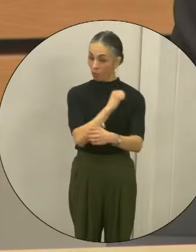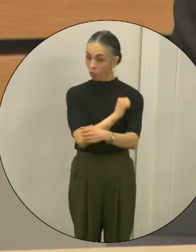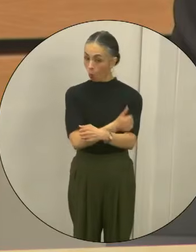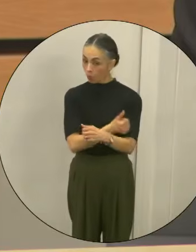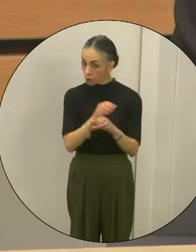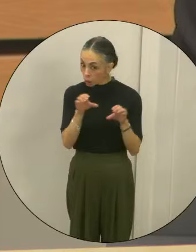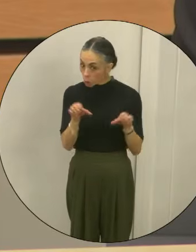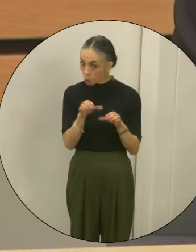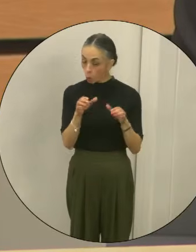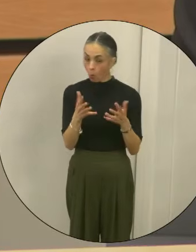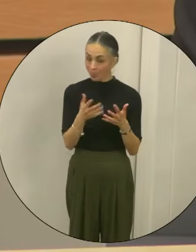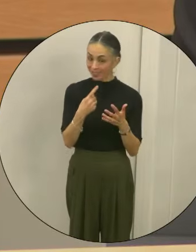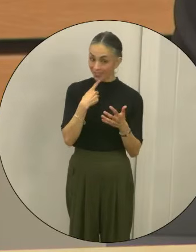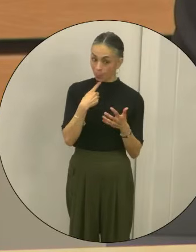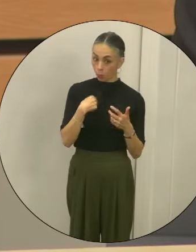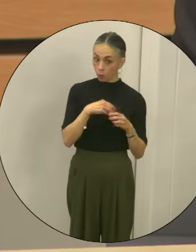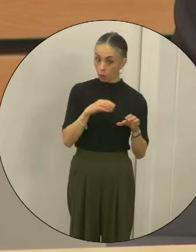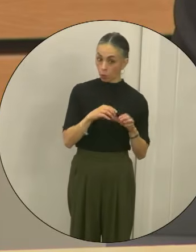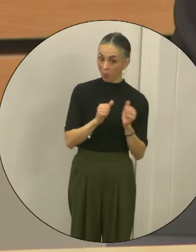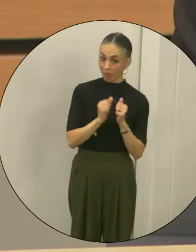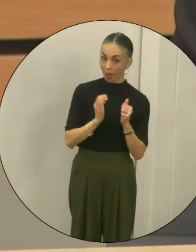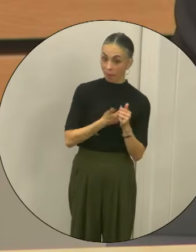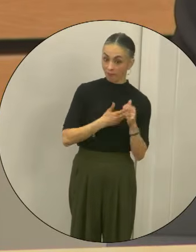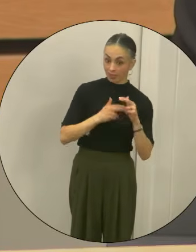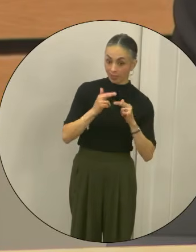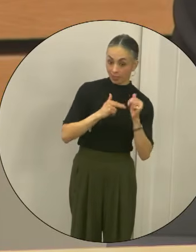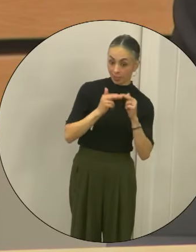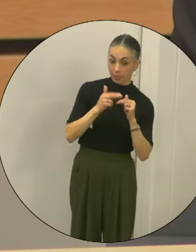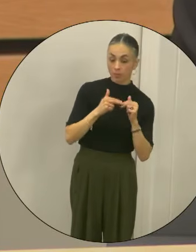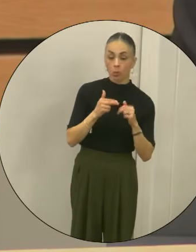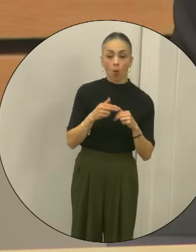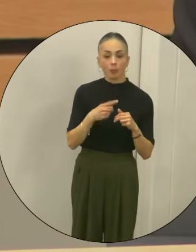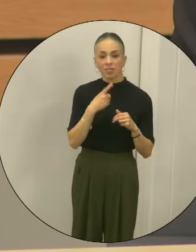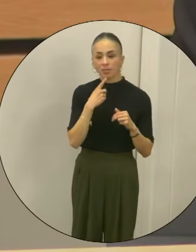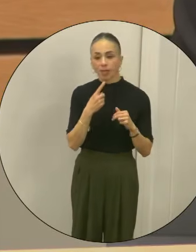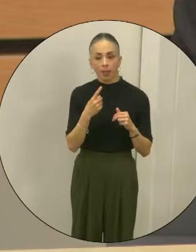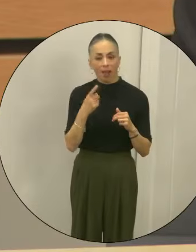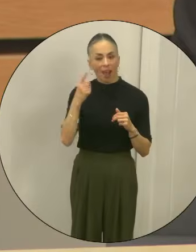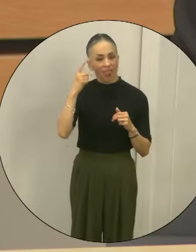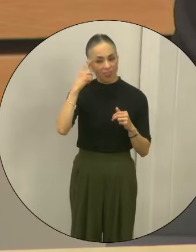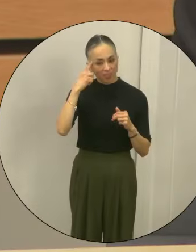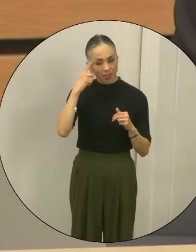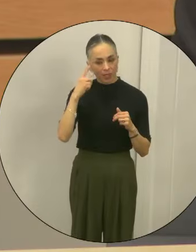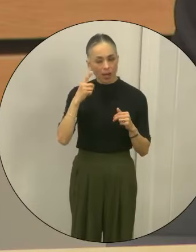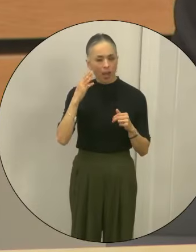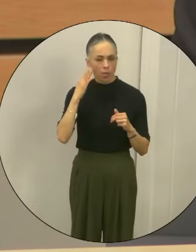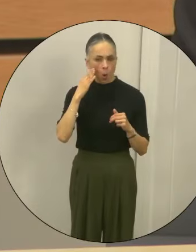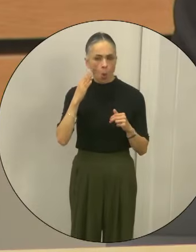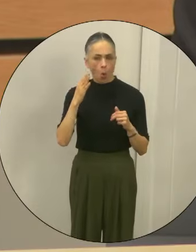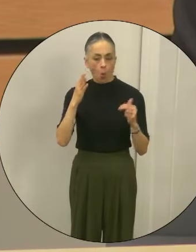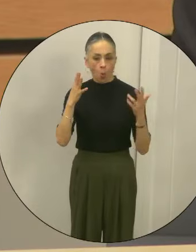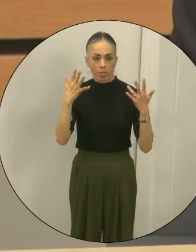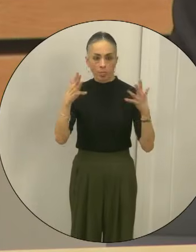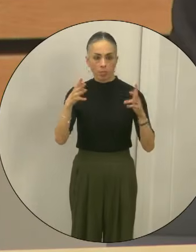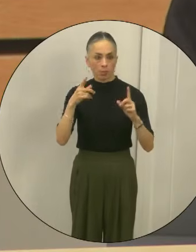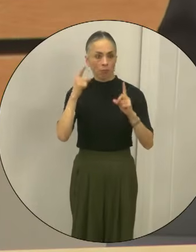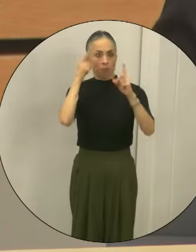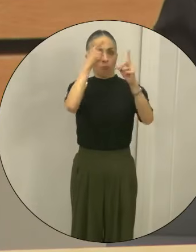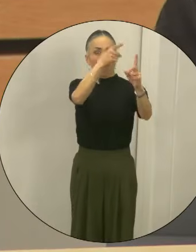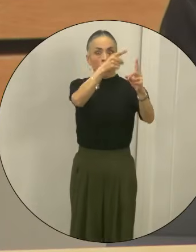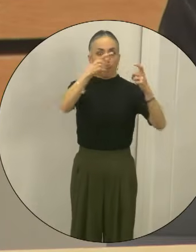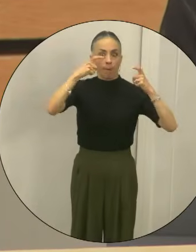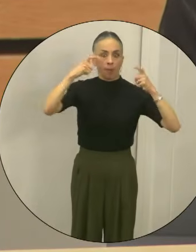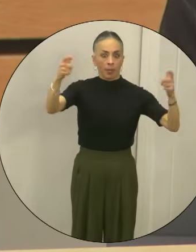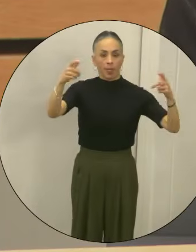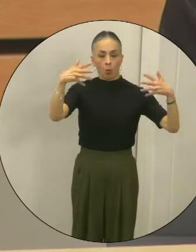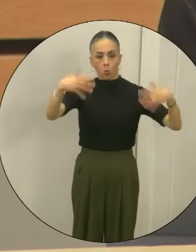things that we said we're going to do with our facilities? So I'm just saying, I know it's ambitious, but we